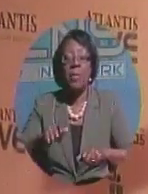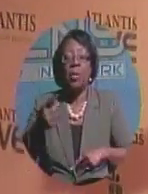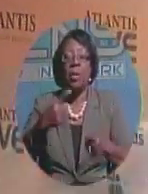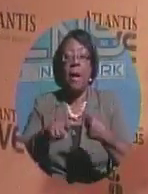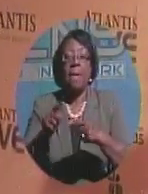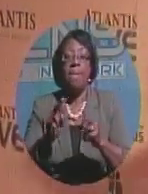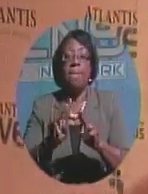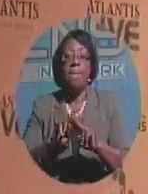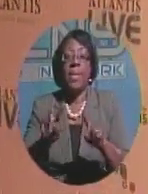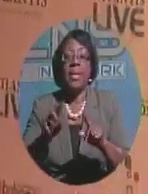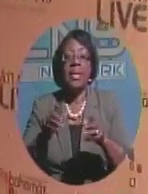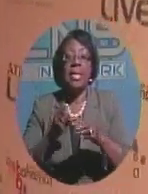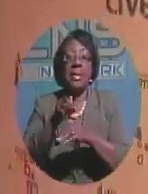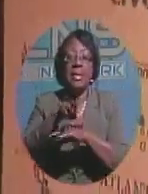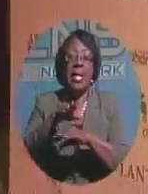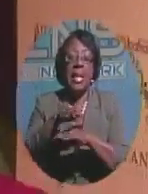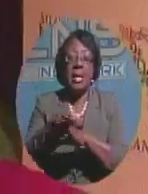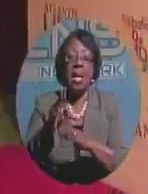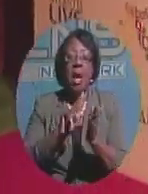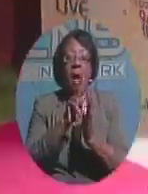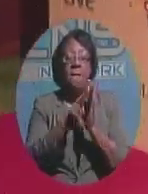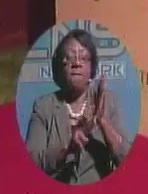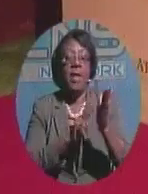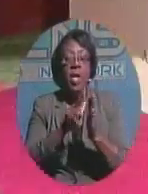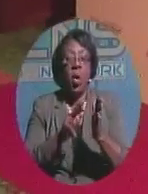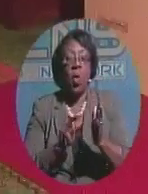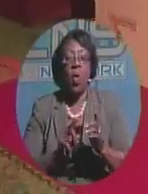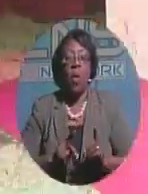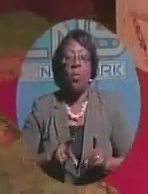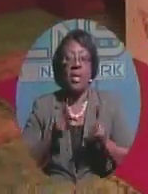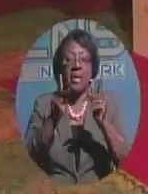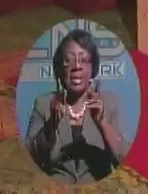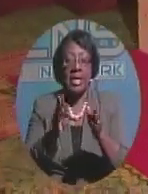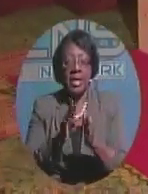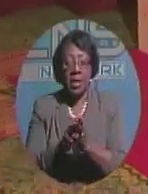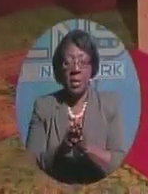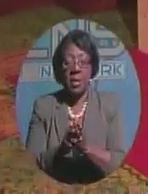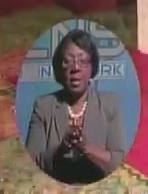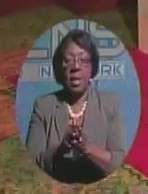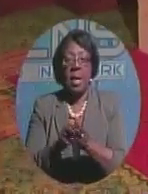to Sir Sidney with love by way of a video presentation.